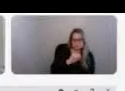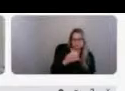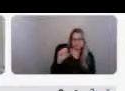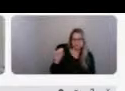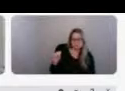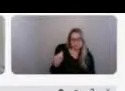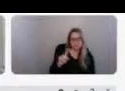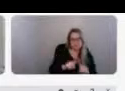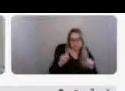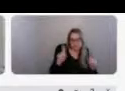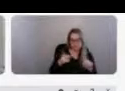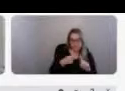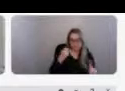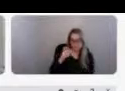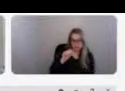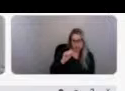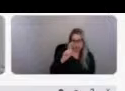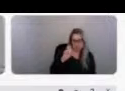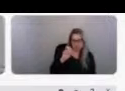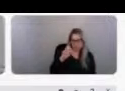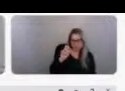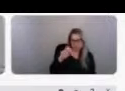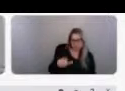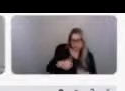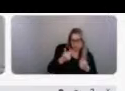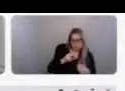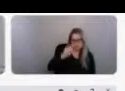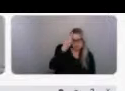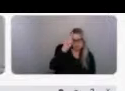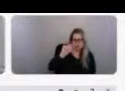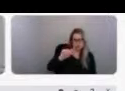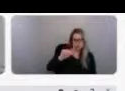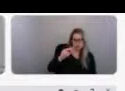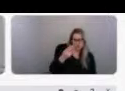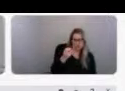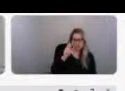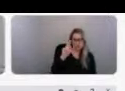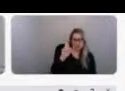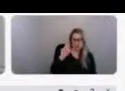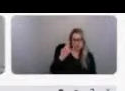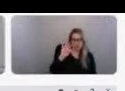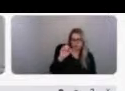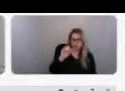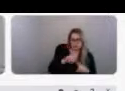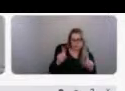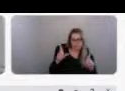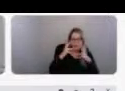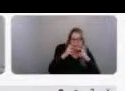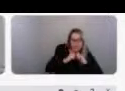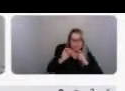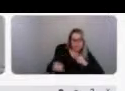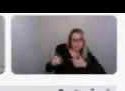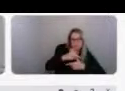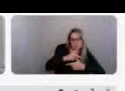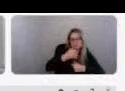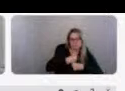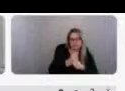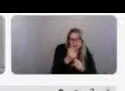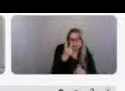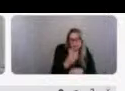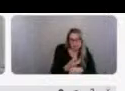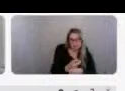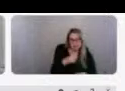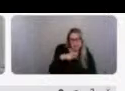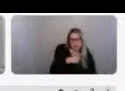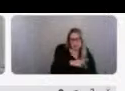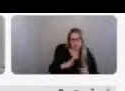very different from the suburban families that live north of thunderbird with completely different values and priorities making it very difficult for legislators